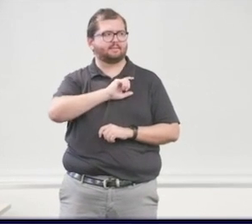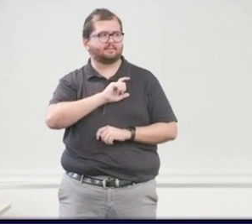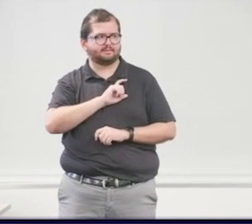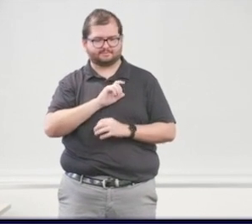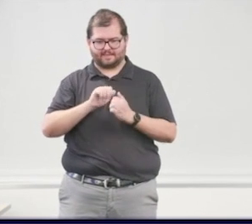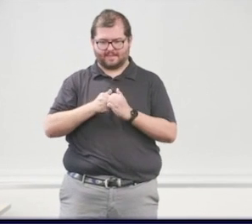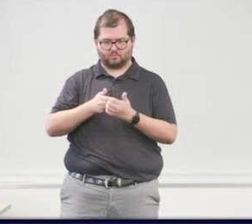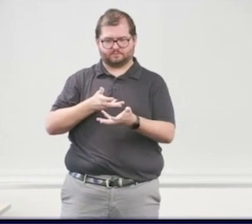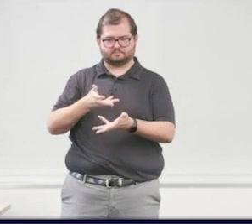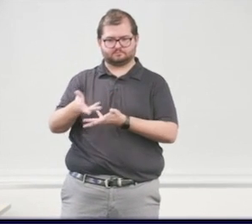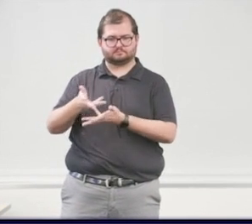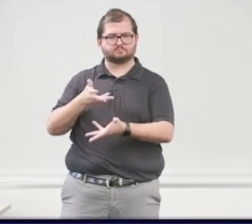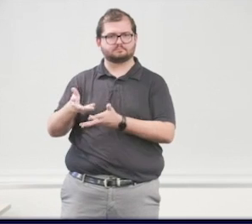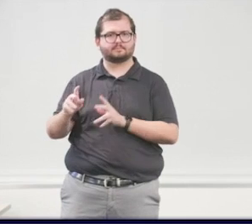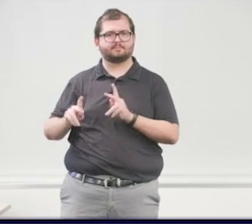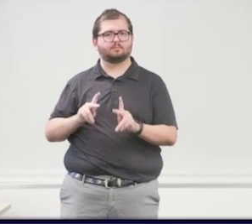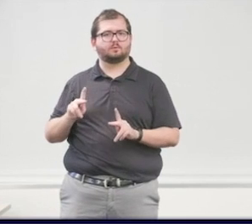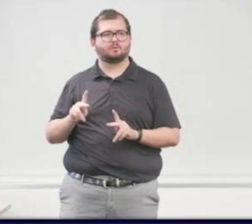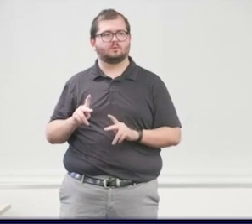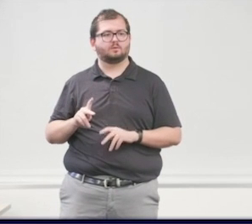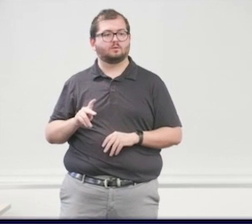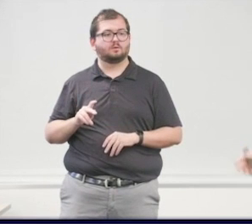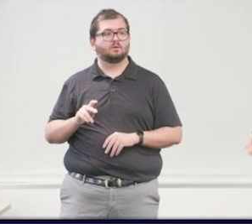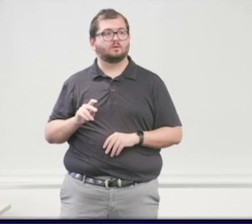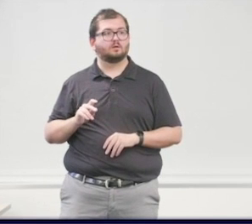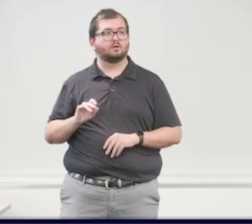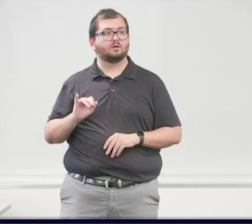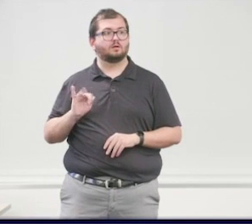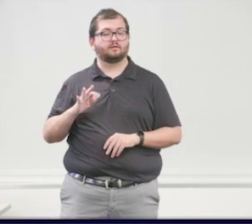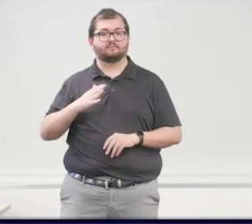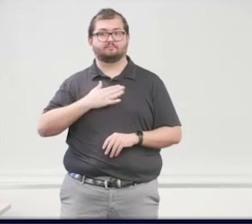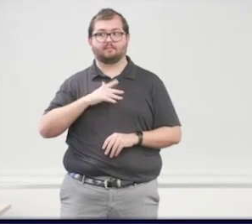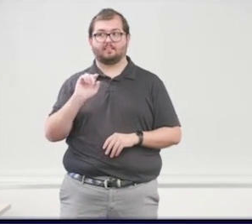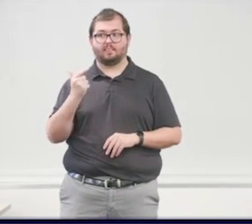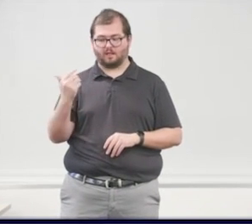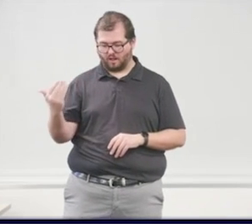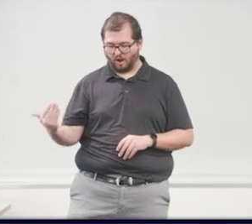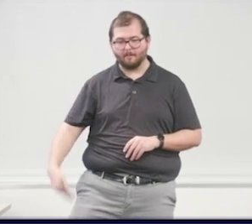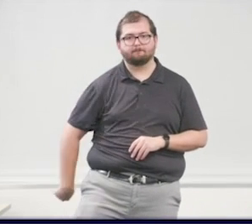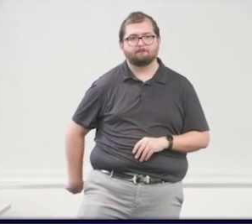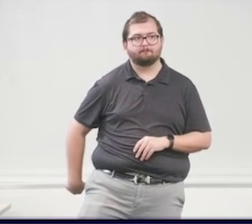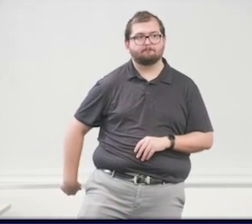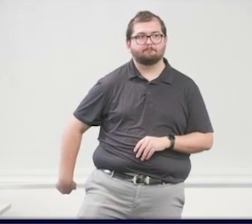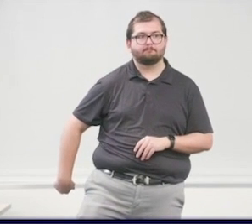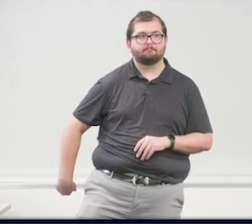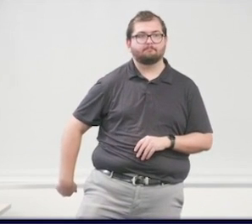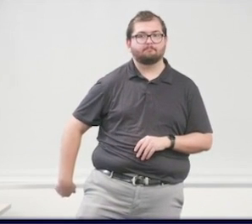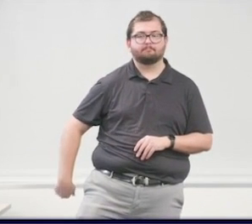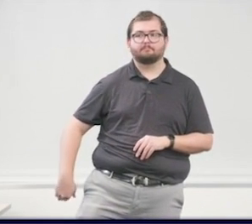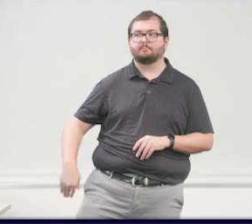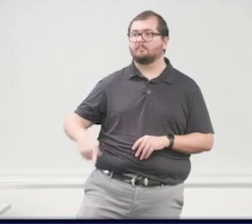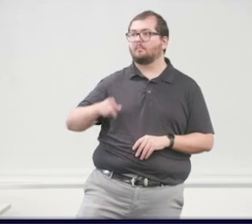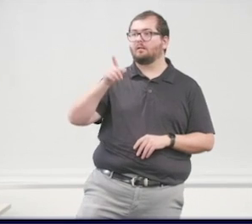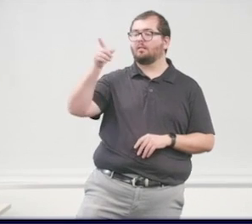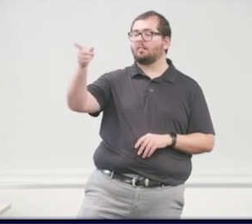treat people. Because if I've got my leg lopped off and it's right on Scottsdale